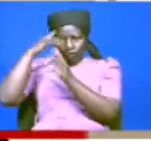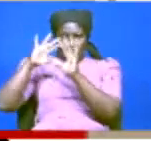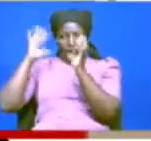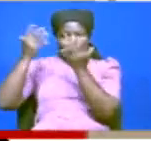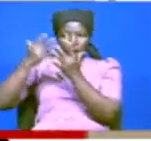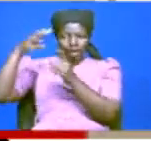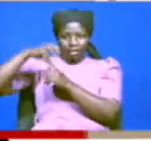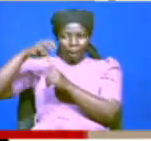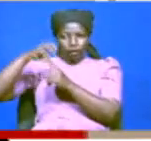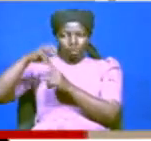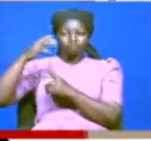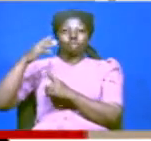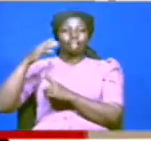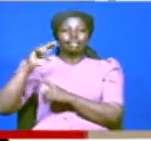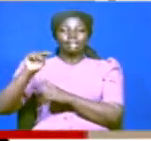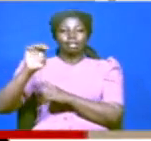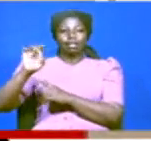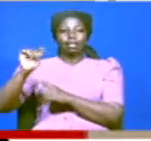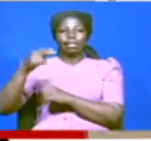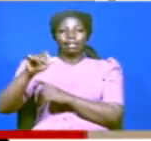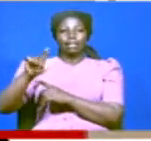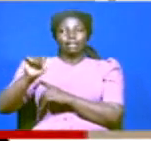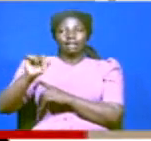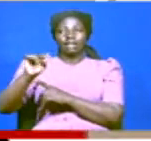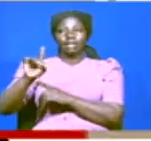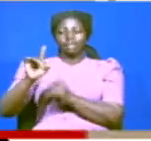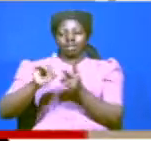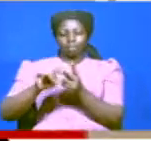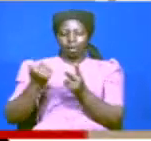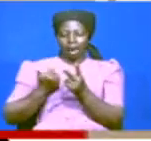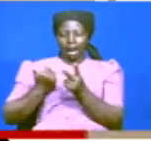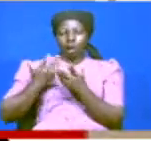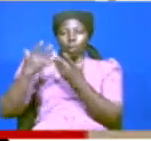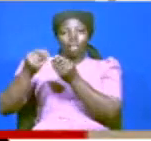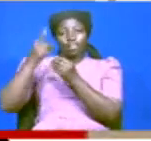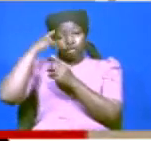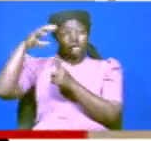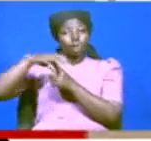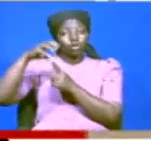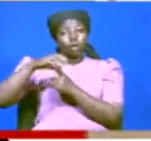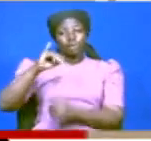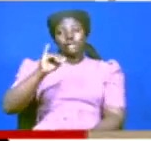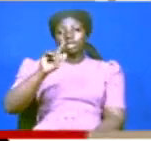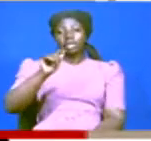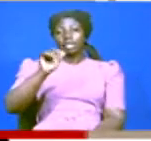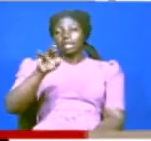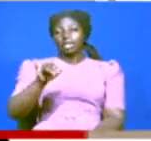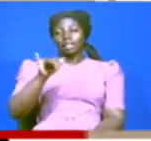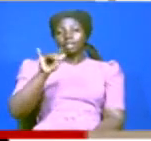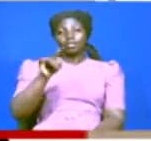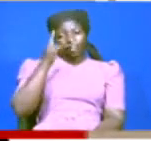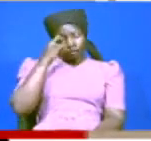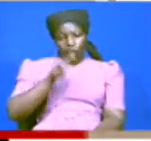that. Mm-hmm. And our girls also went for World Championship in Italy, that is for beach volleyball. So in a